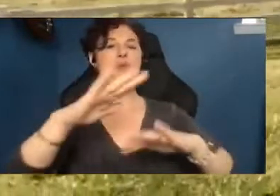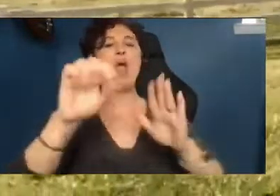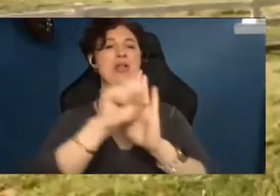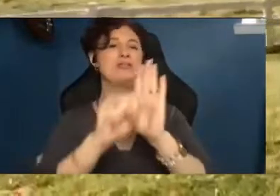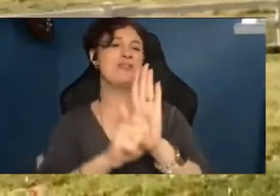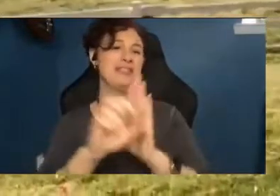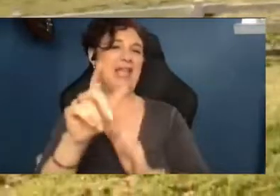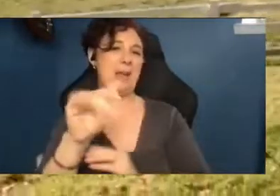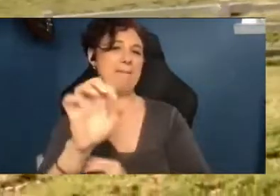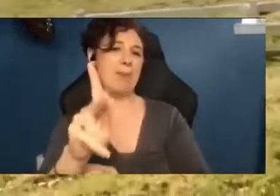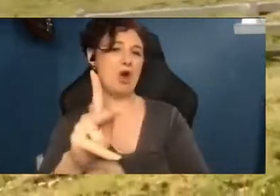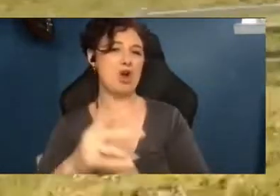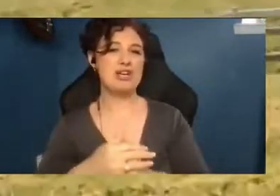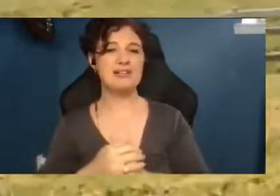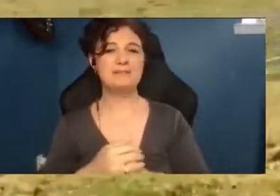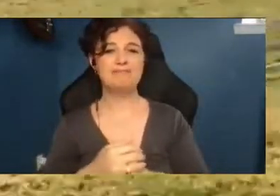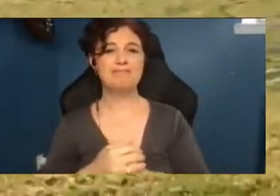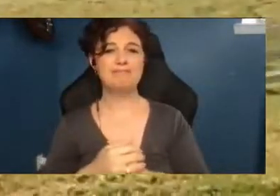park.